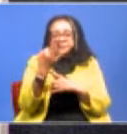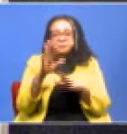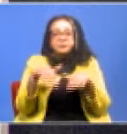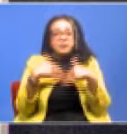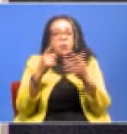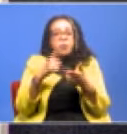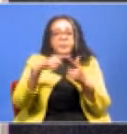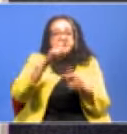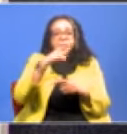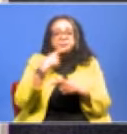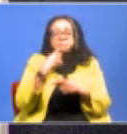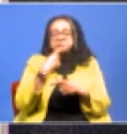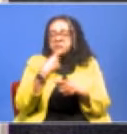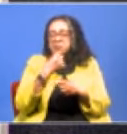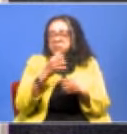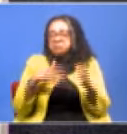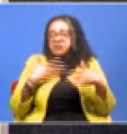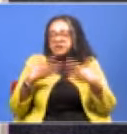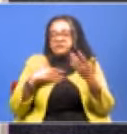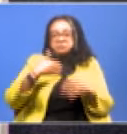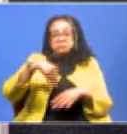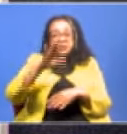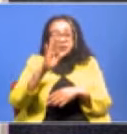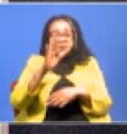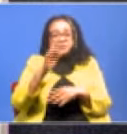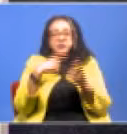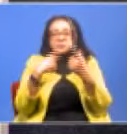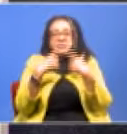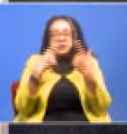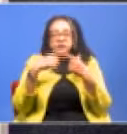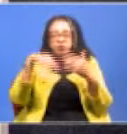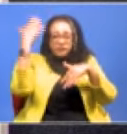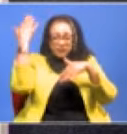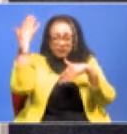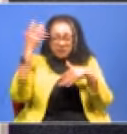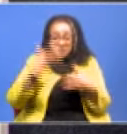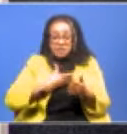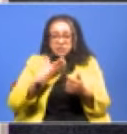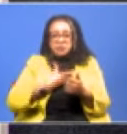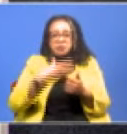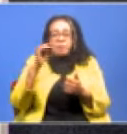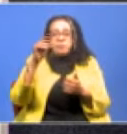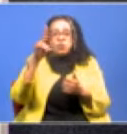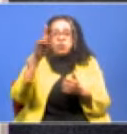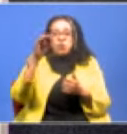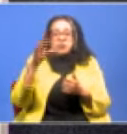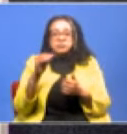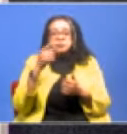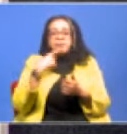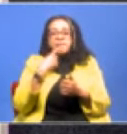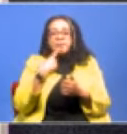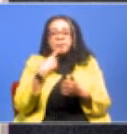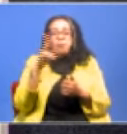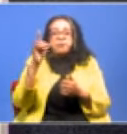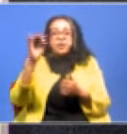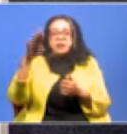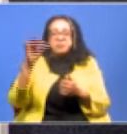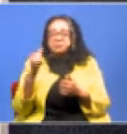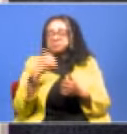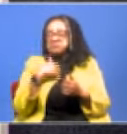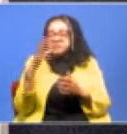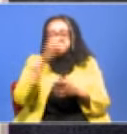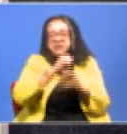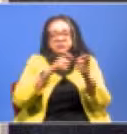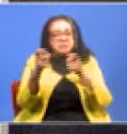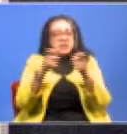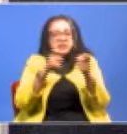is gross misconduct. Speaking at the university grounds, the council chairperson, Professor Muko Anangwe, said Professor Kiama has mismanaged the